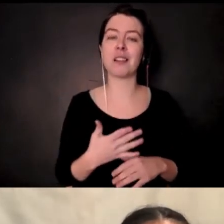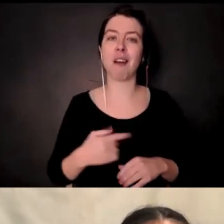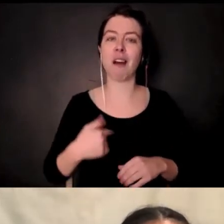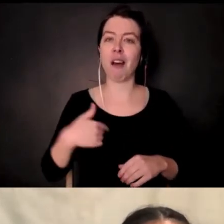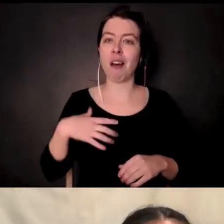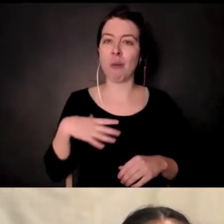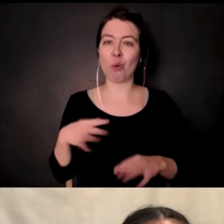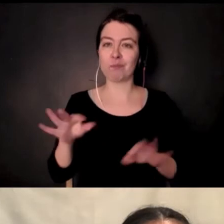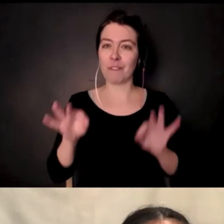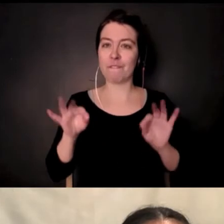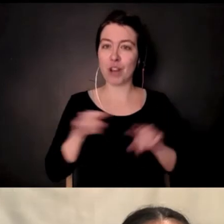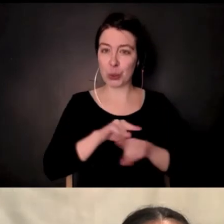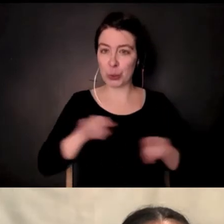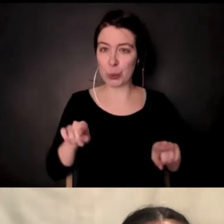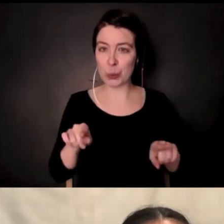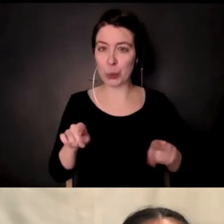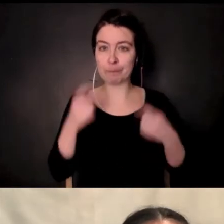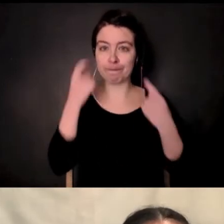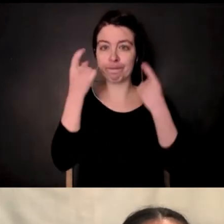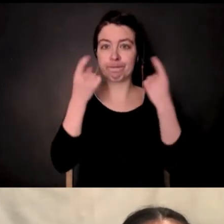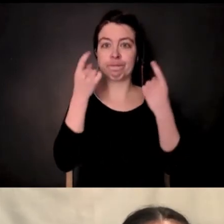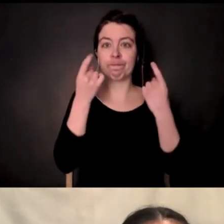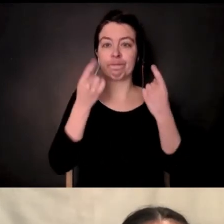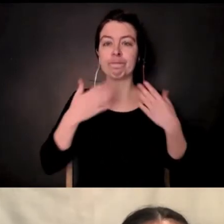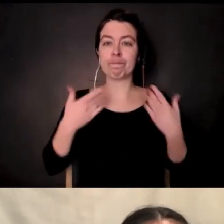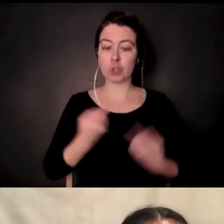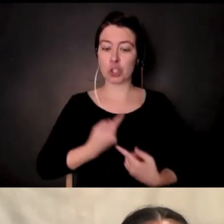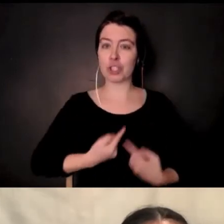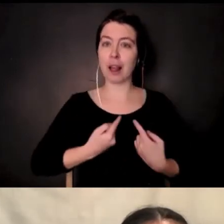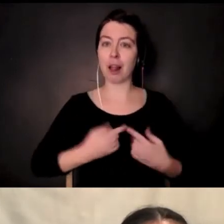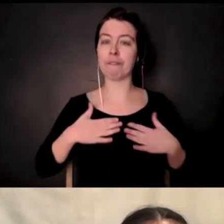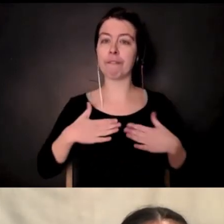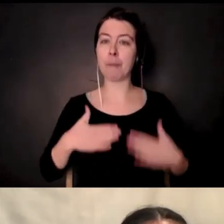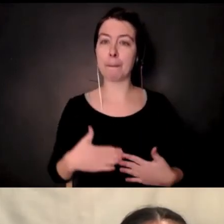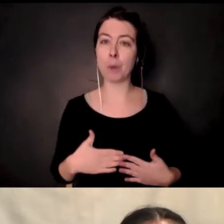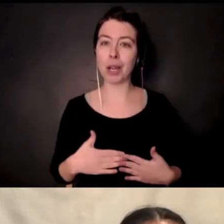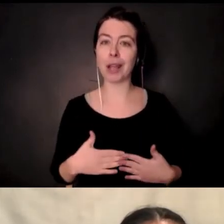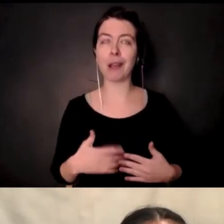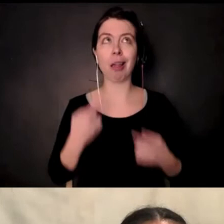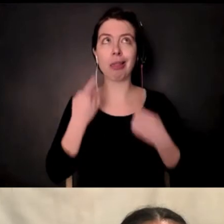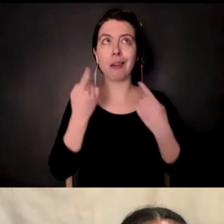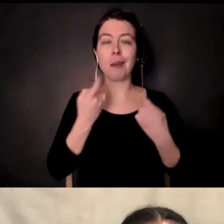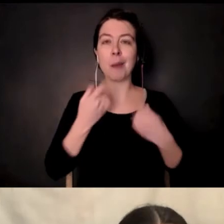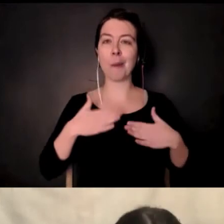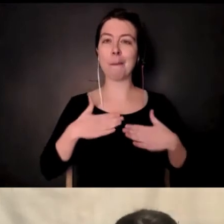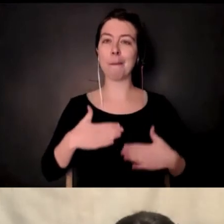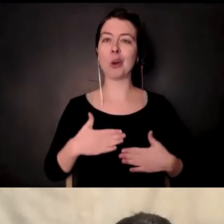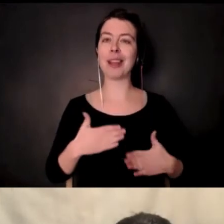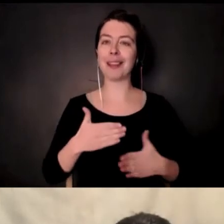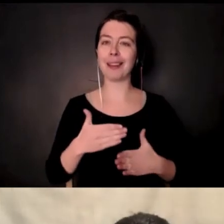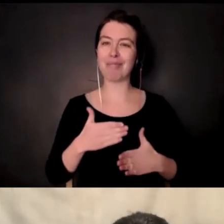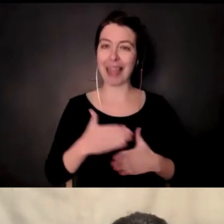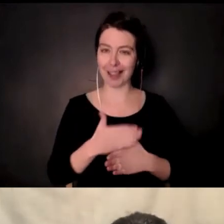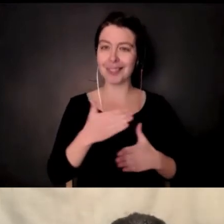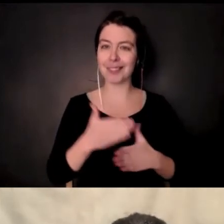take our own temperature in a very short body-centered exercise. So we do this for